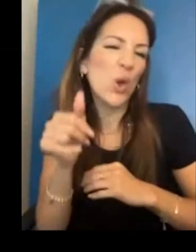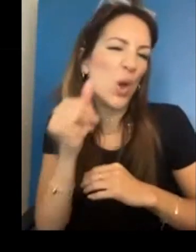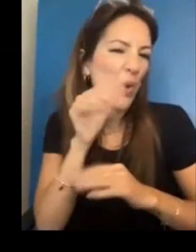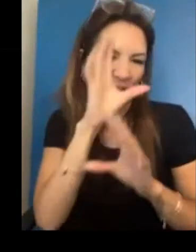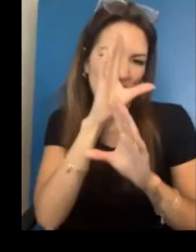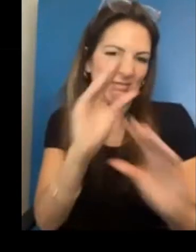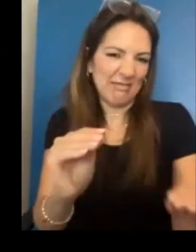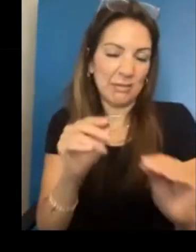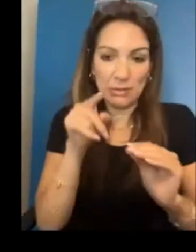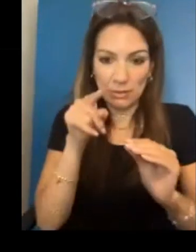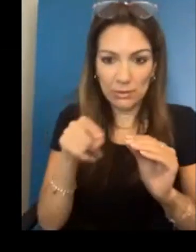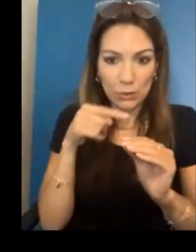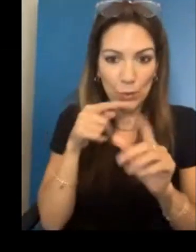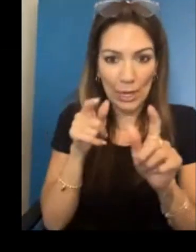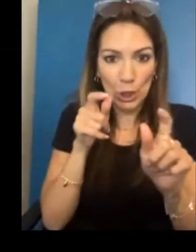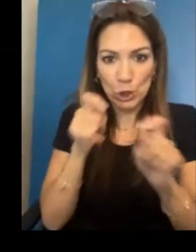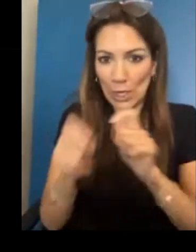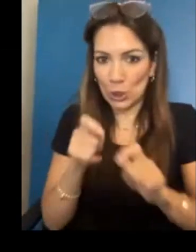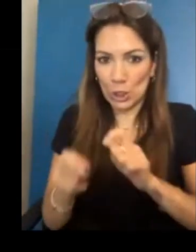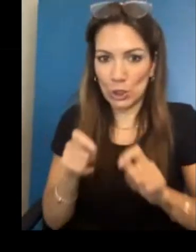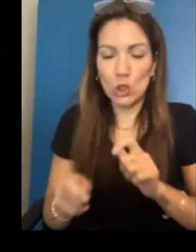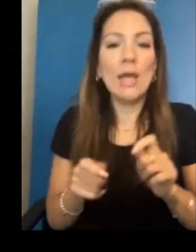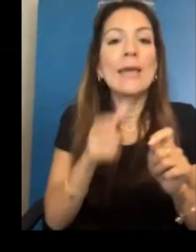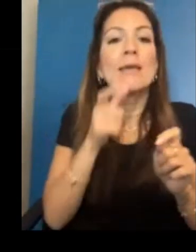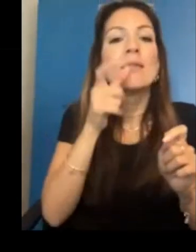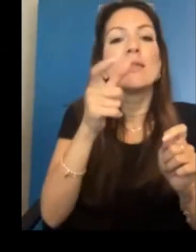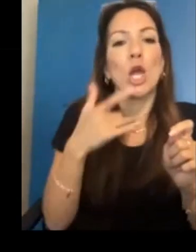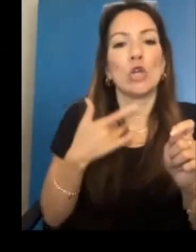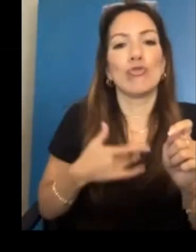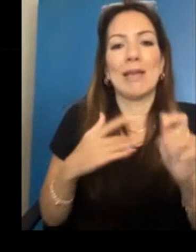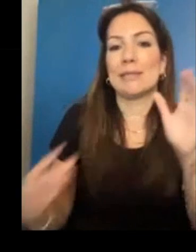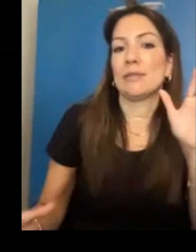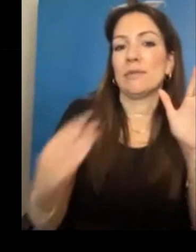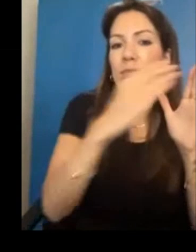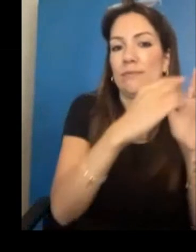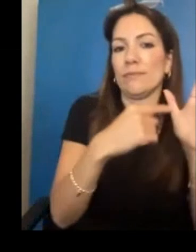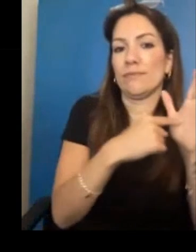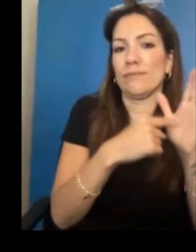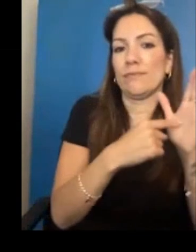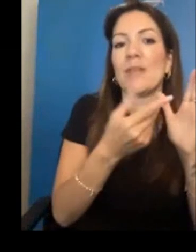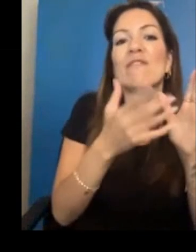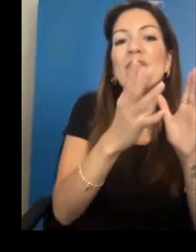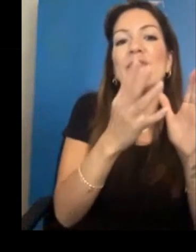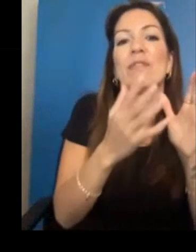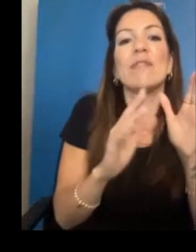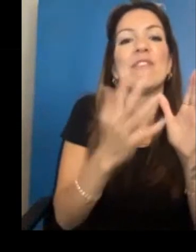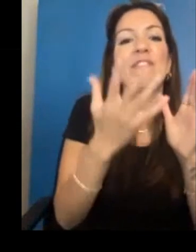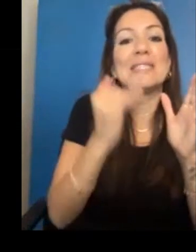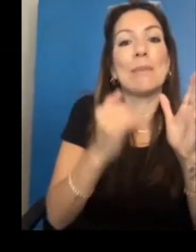changing on all our official trust documentation, patient letters, etc., from the 5th of September.